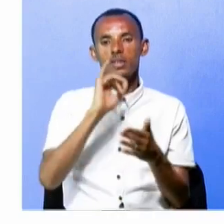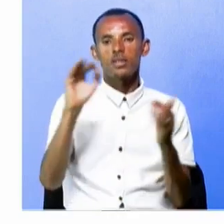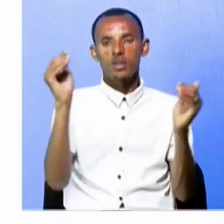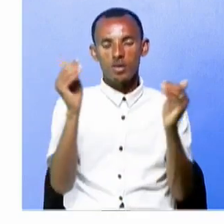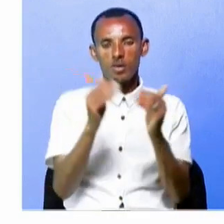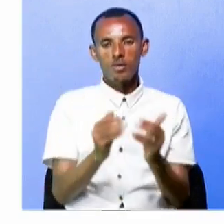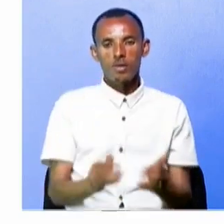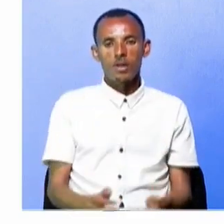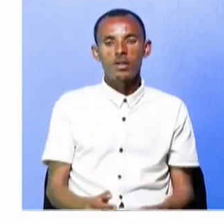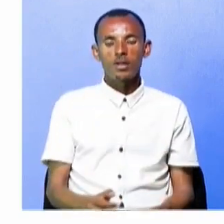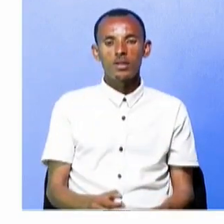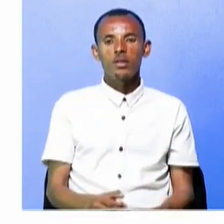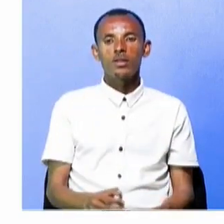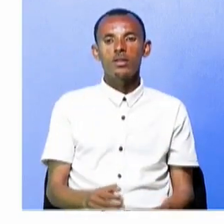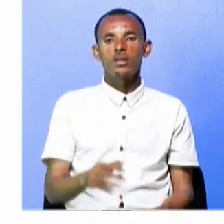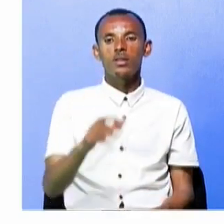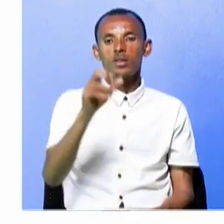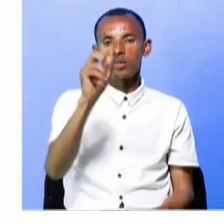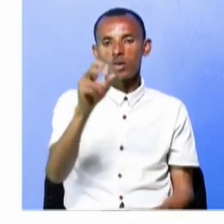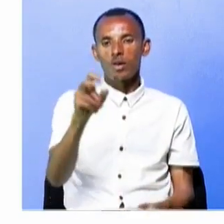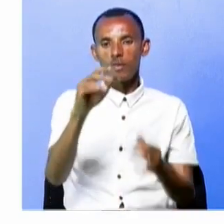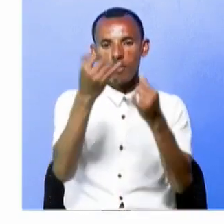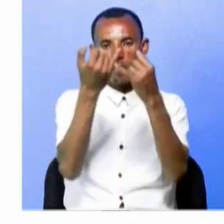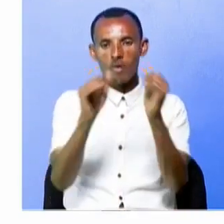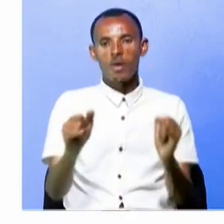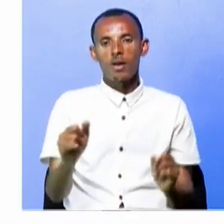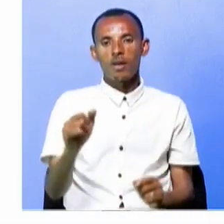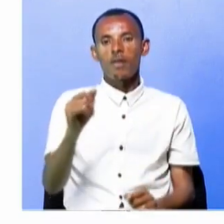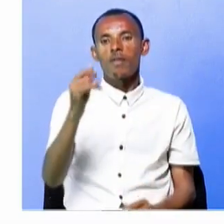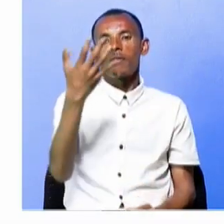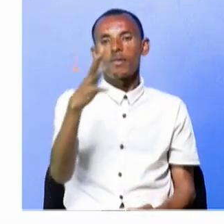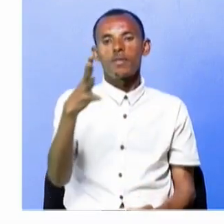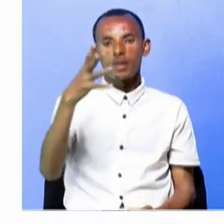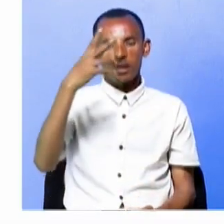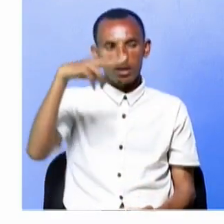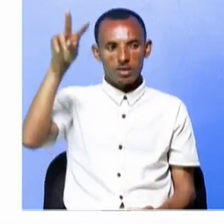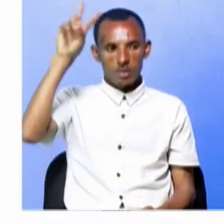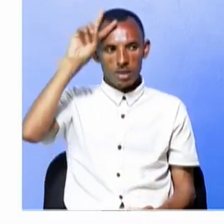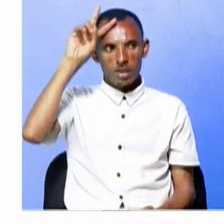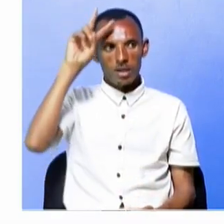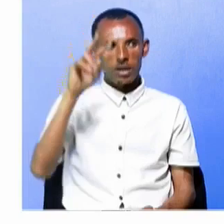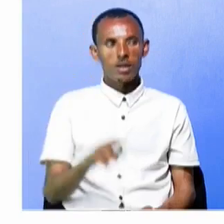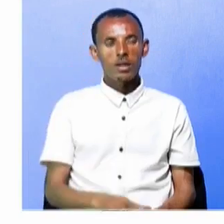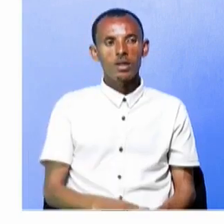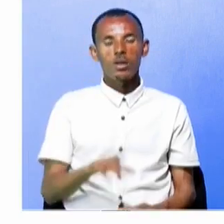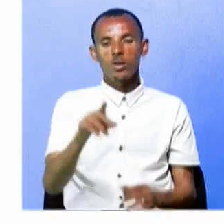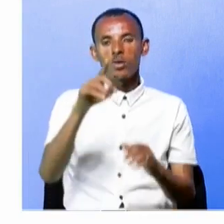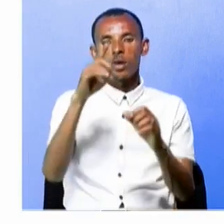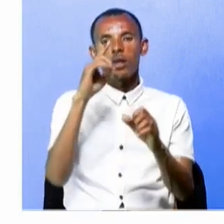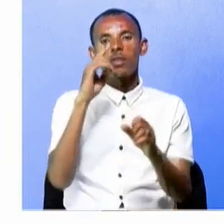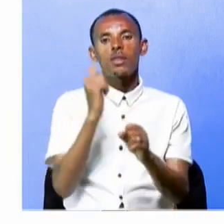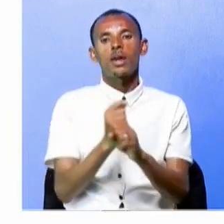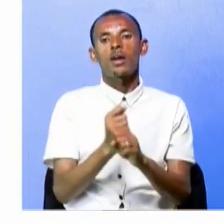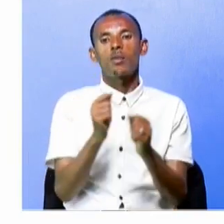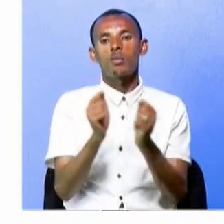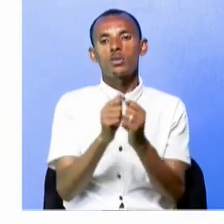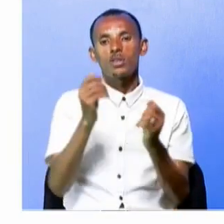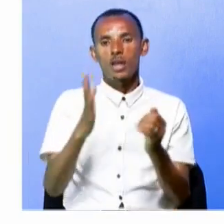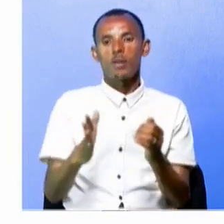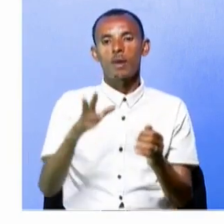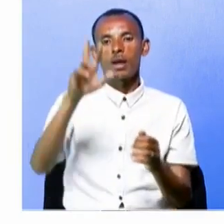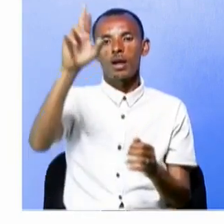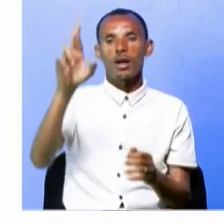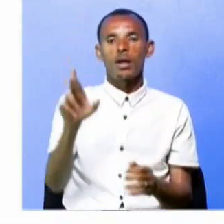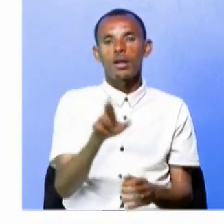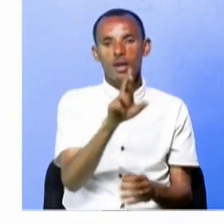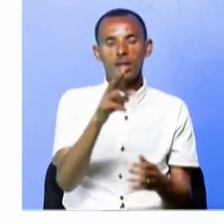as 12 by 15 the whole square, okay? Or you can take both sides by radical. So